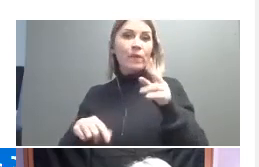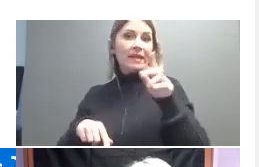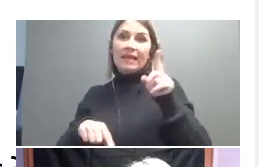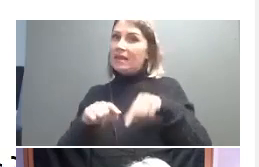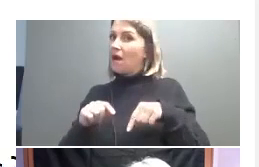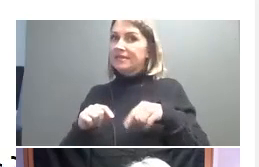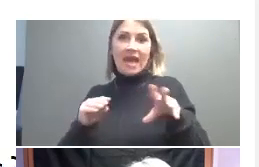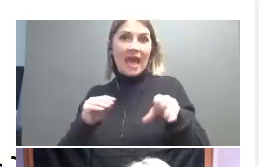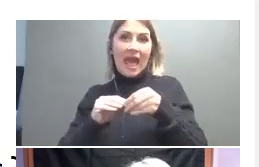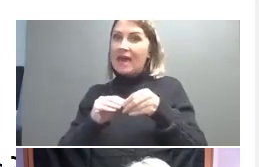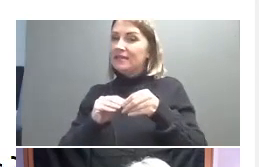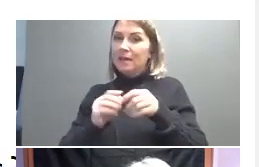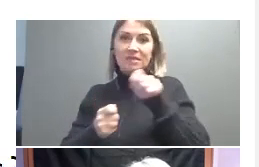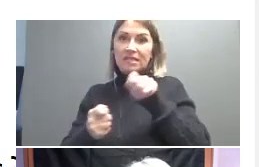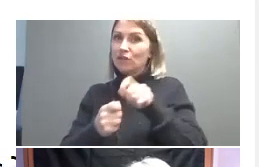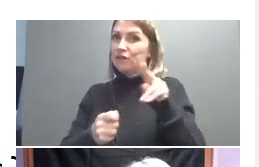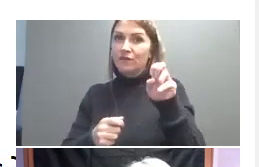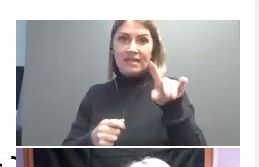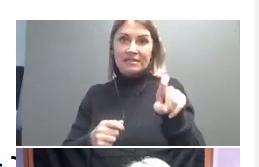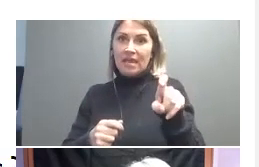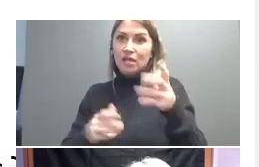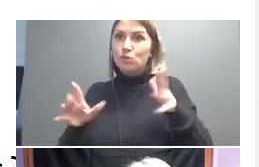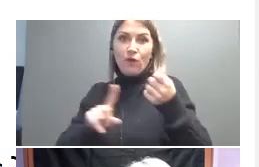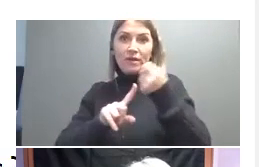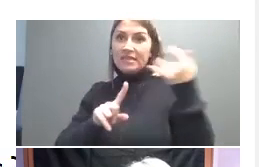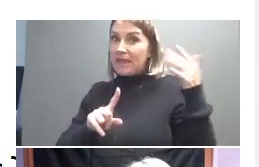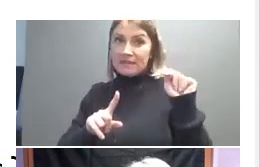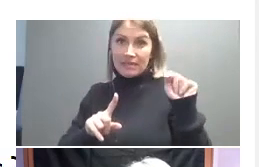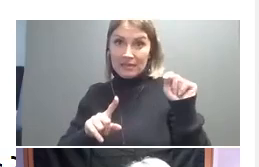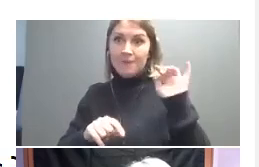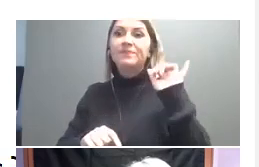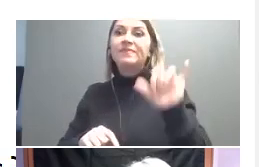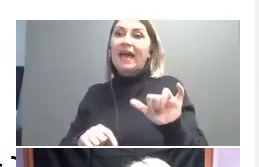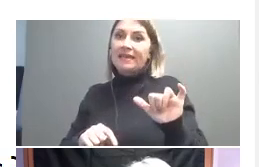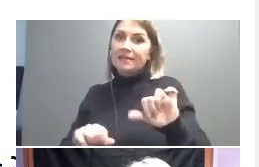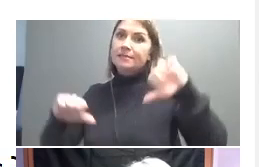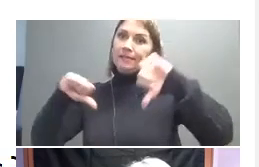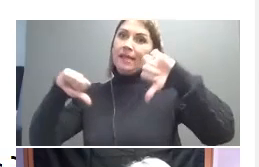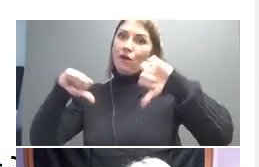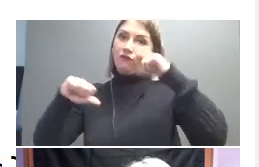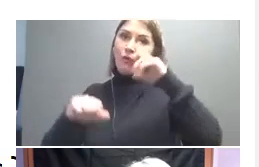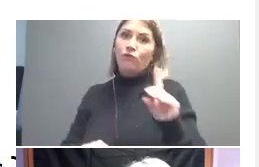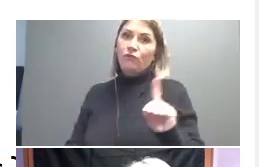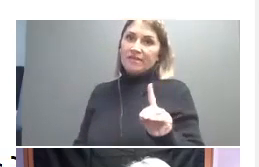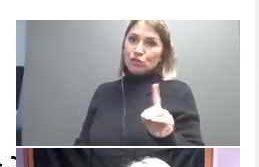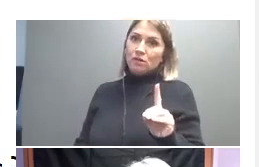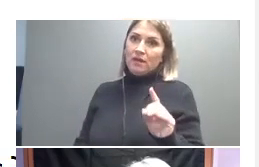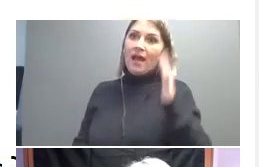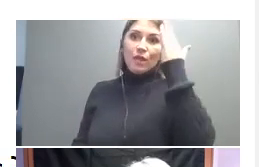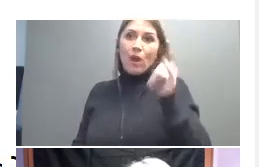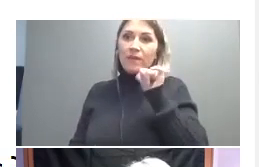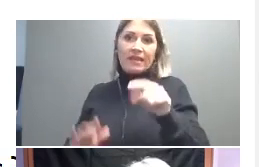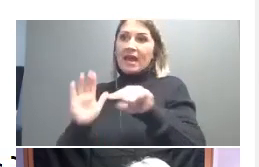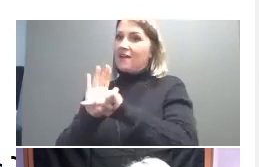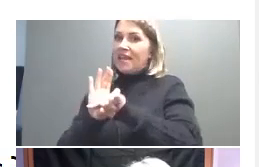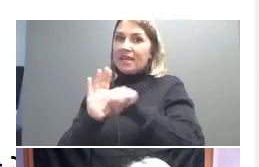add a particular vertex because we have already expanded it. And that is the downfall of Dijkstra, and that is the reason we cannot have negative